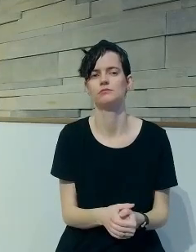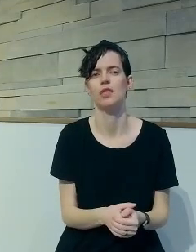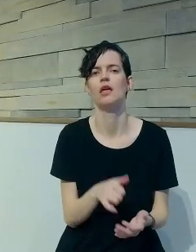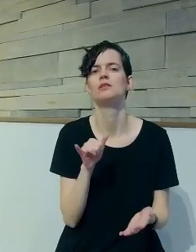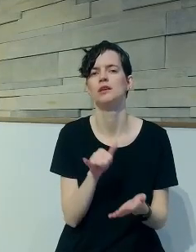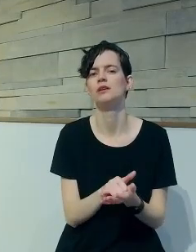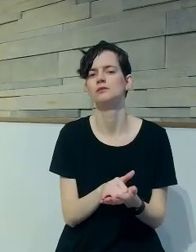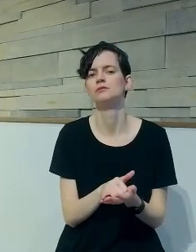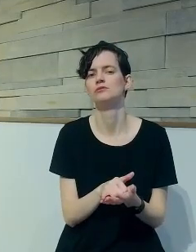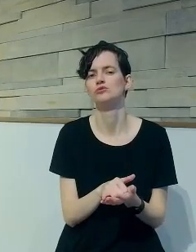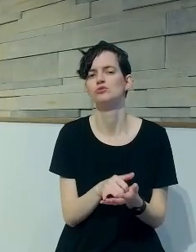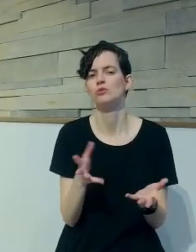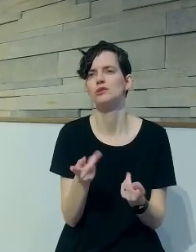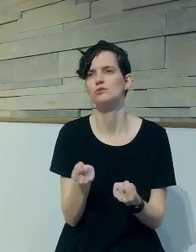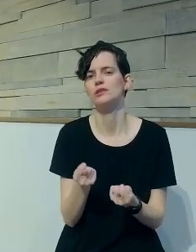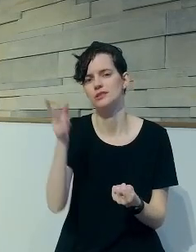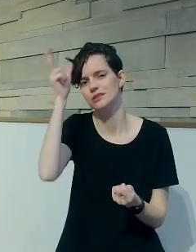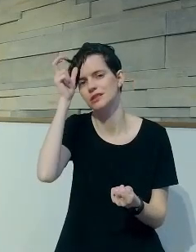So that's what's with Satan.